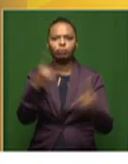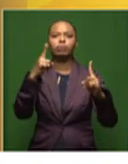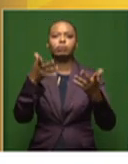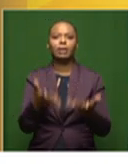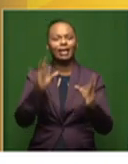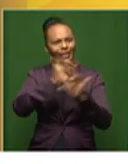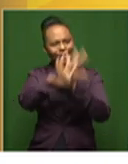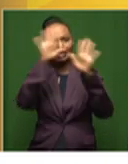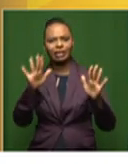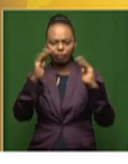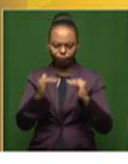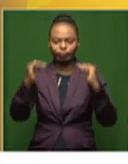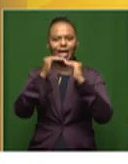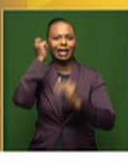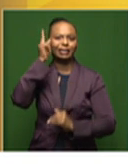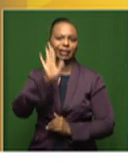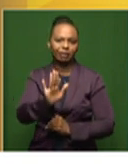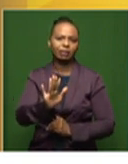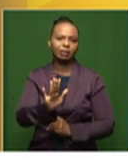there's a clear pattern that can be followed.